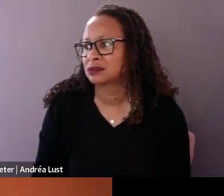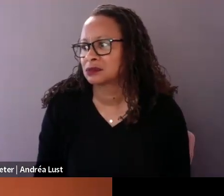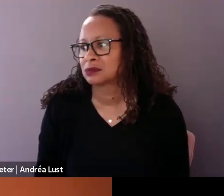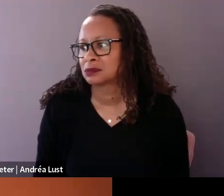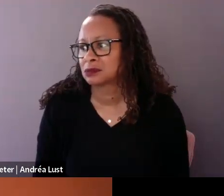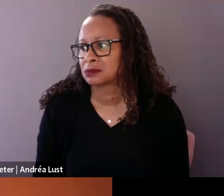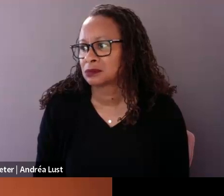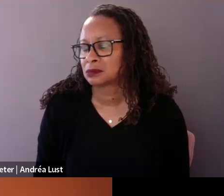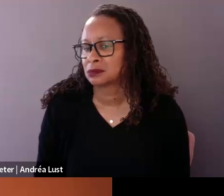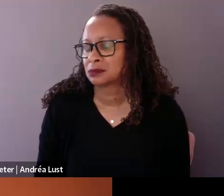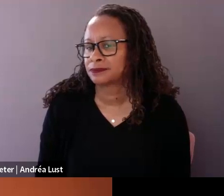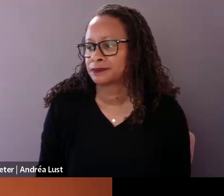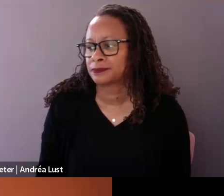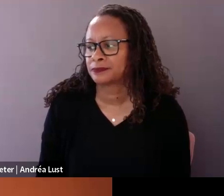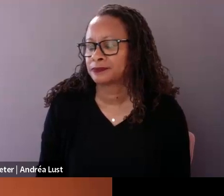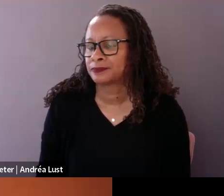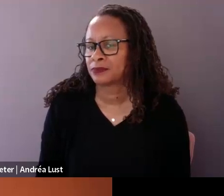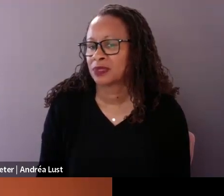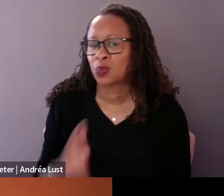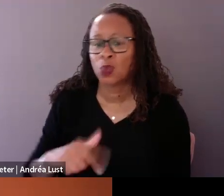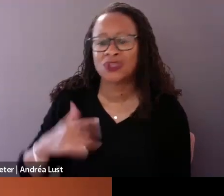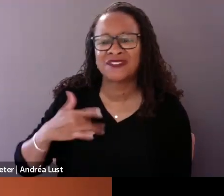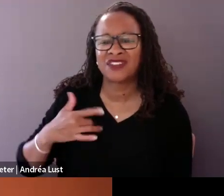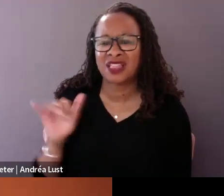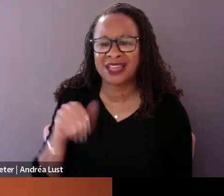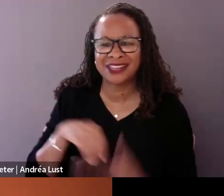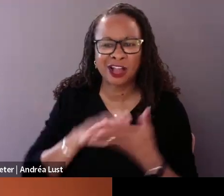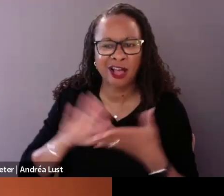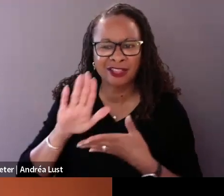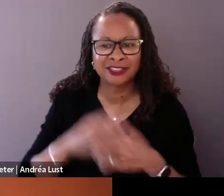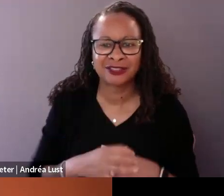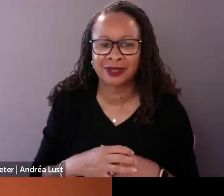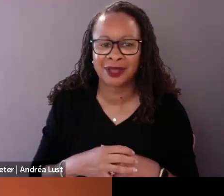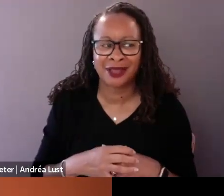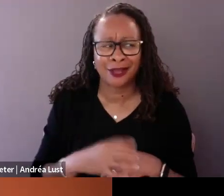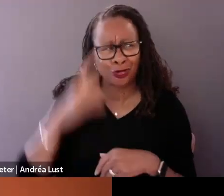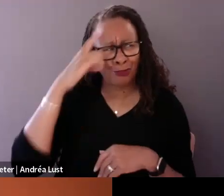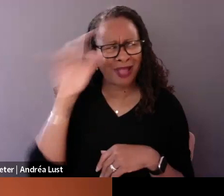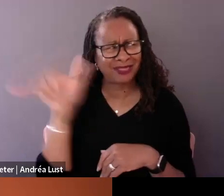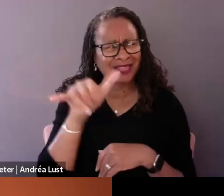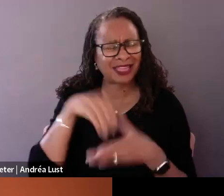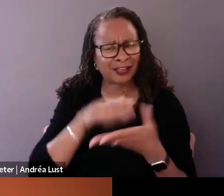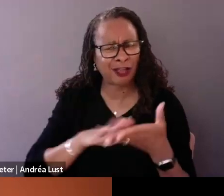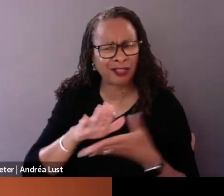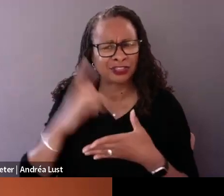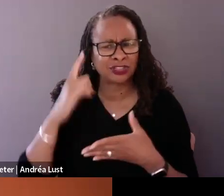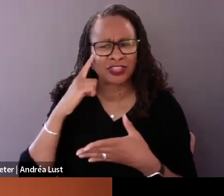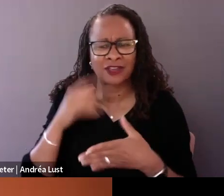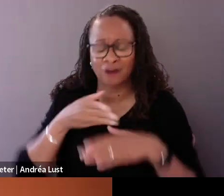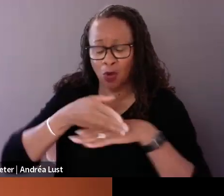What was it like to be in college? What was your mind like in college? You know, we think of over